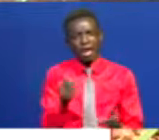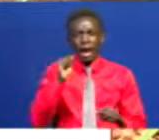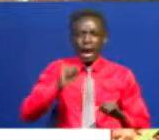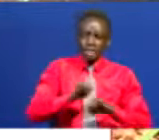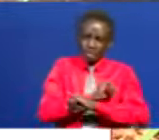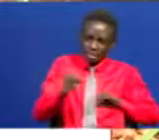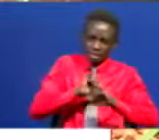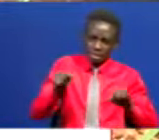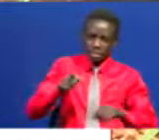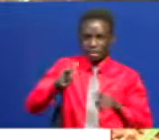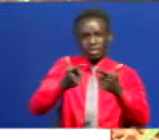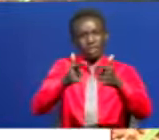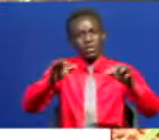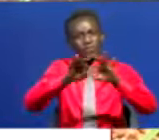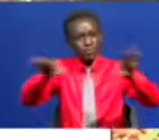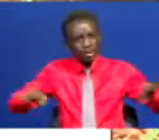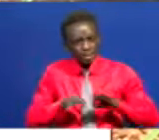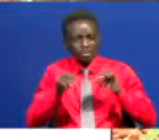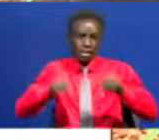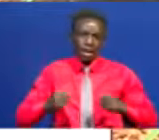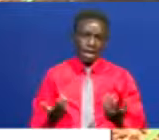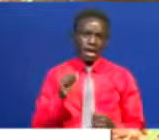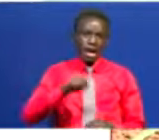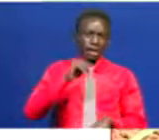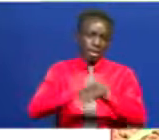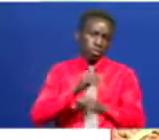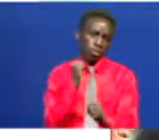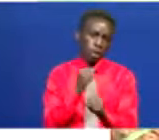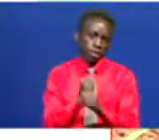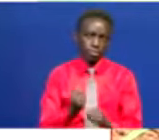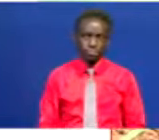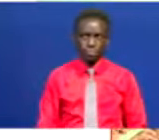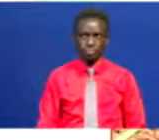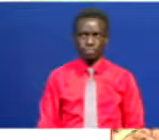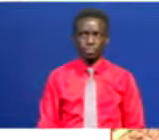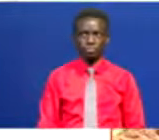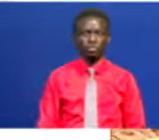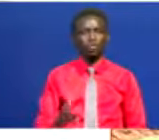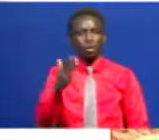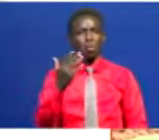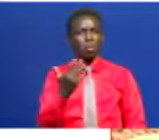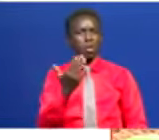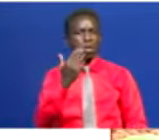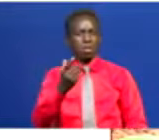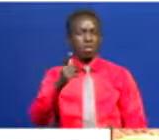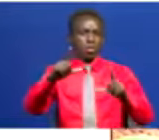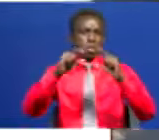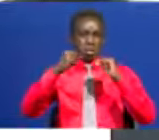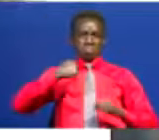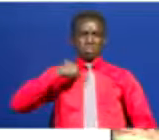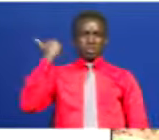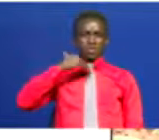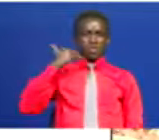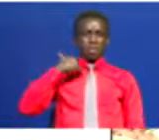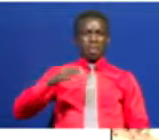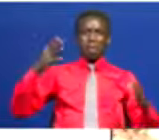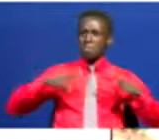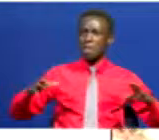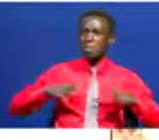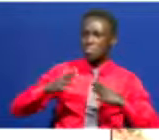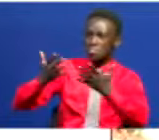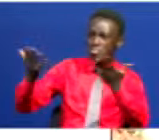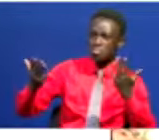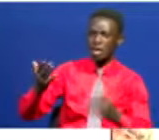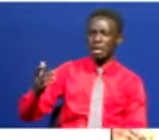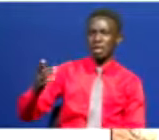show, tuweze kupata kazi. Ita mwizi, raia nayo,